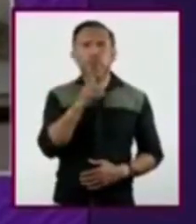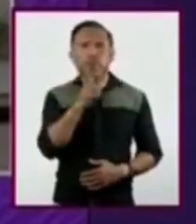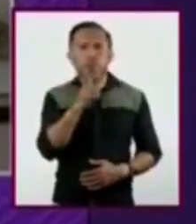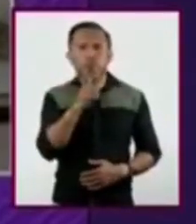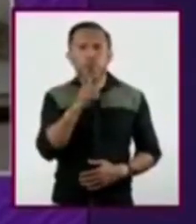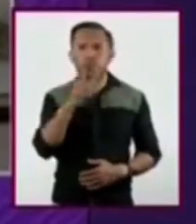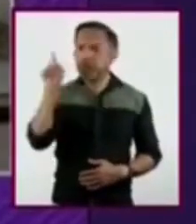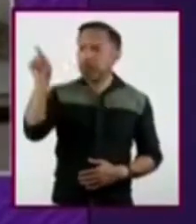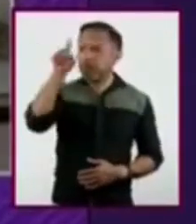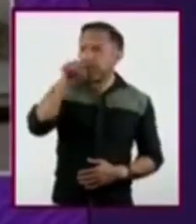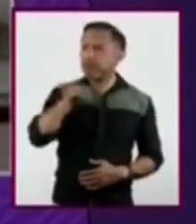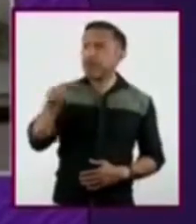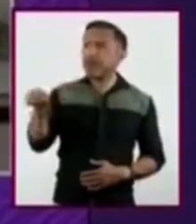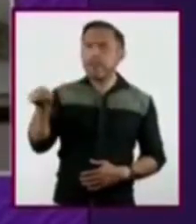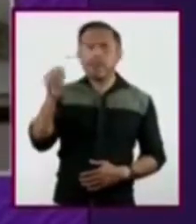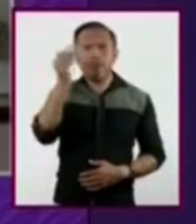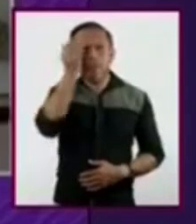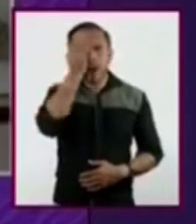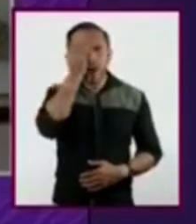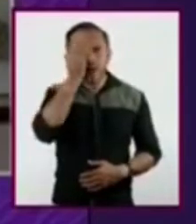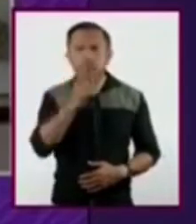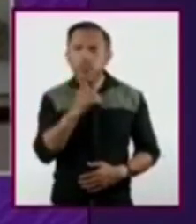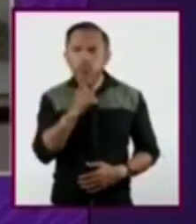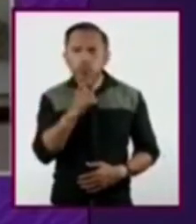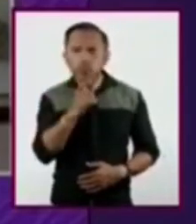Who is a pirate?